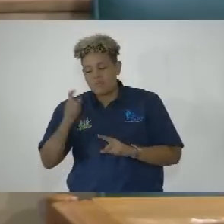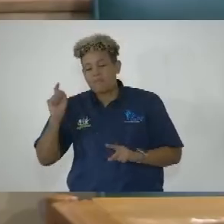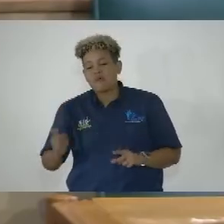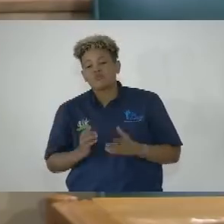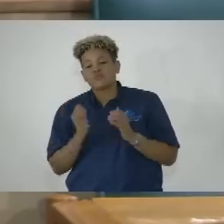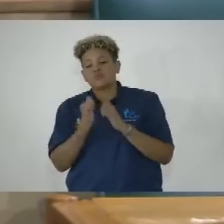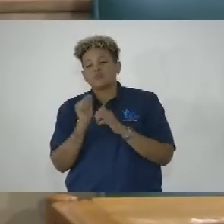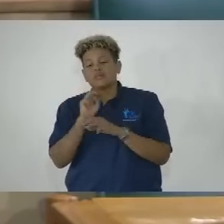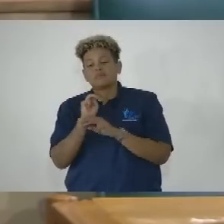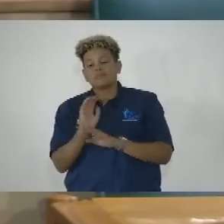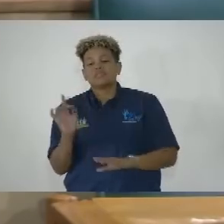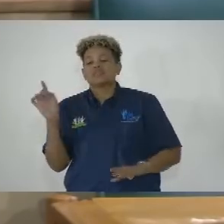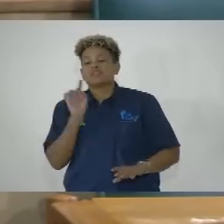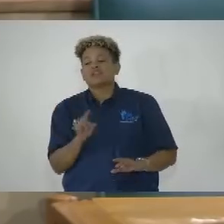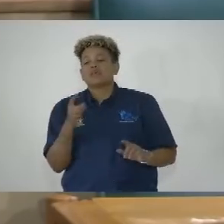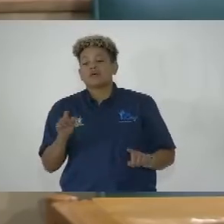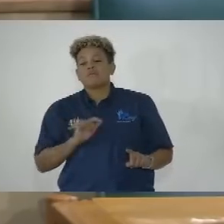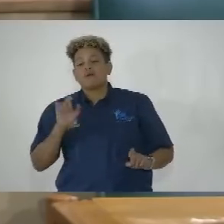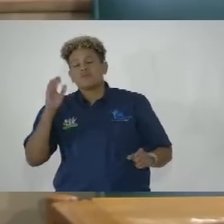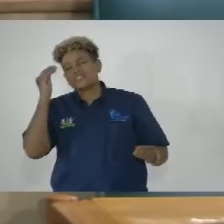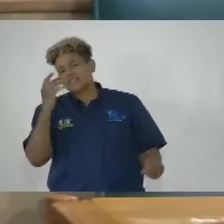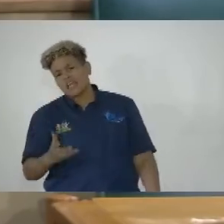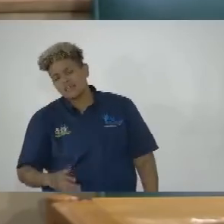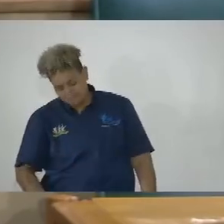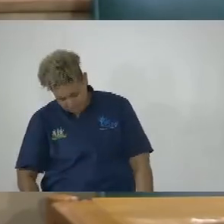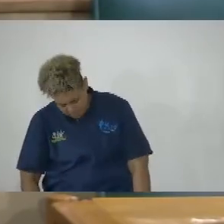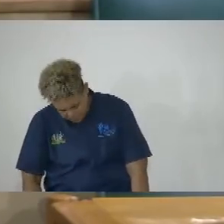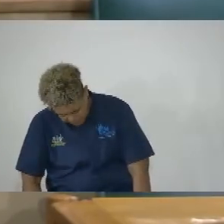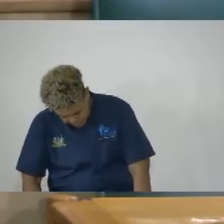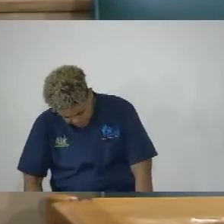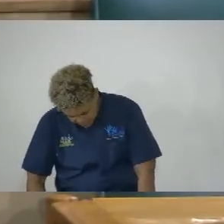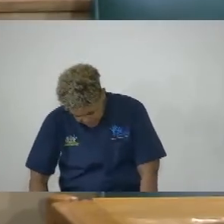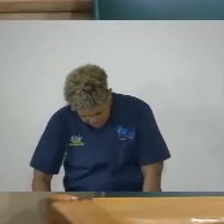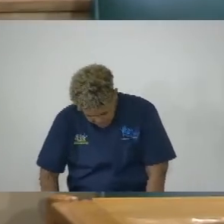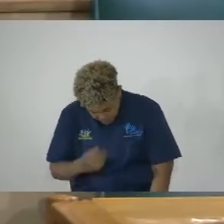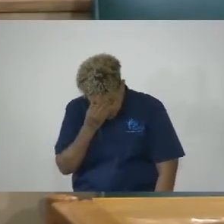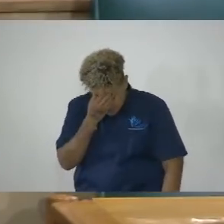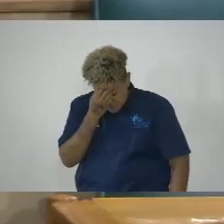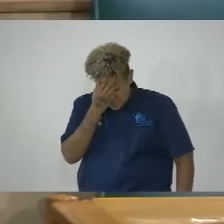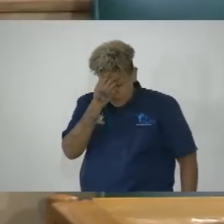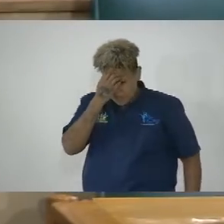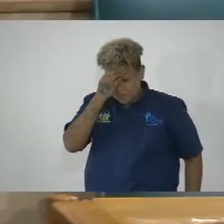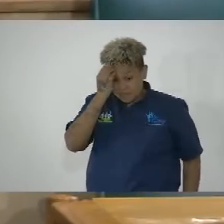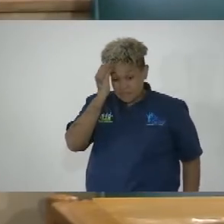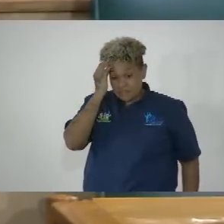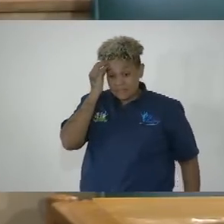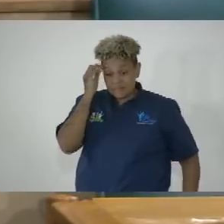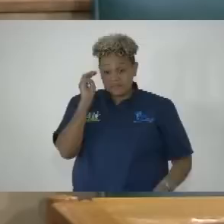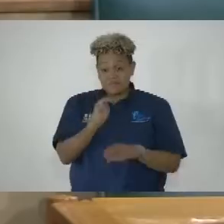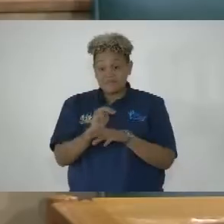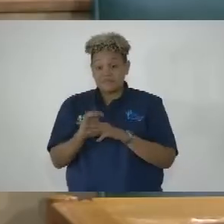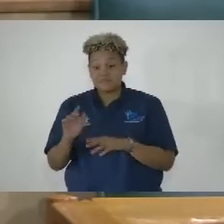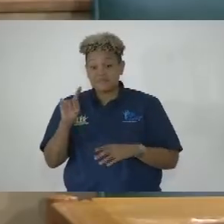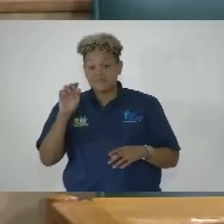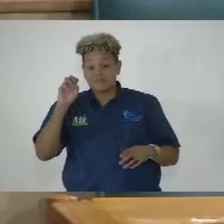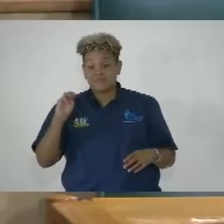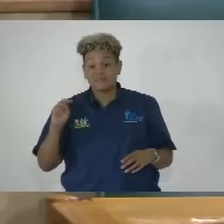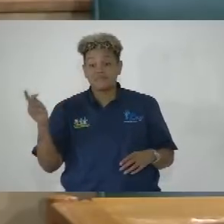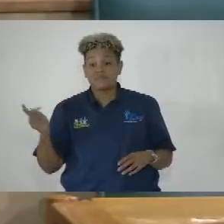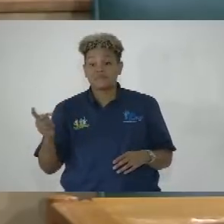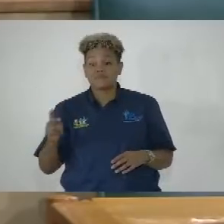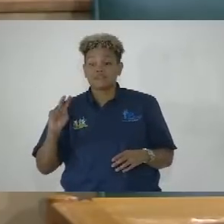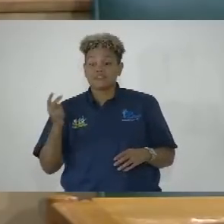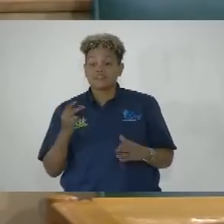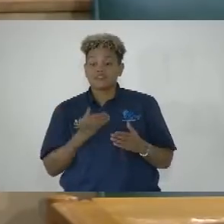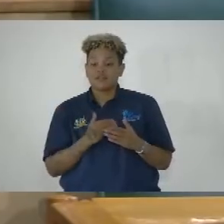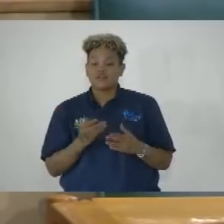with the minister. And I will say, Comrade Allen, the Minister of Tourism runs a very close second.